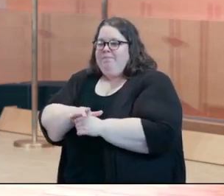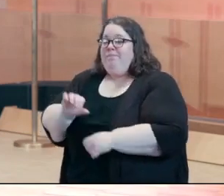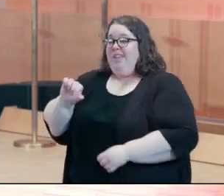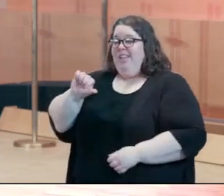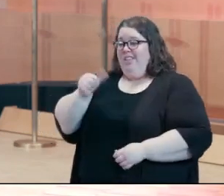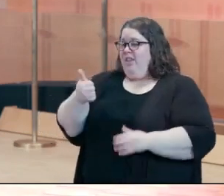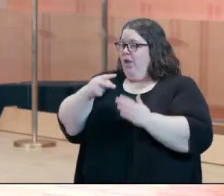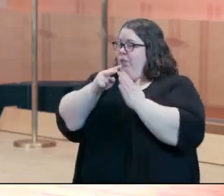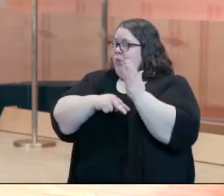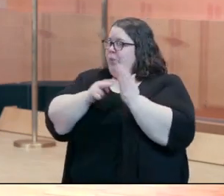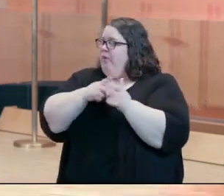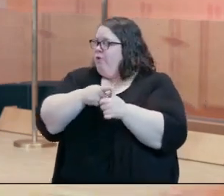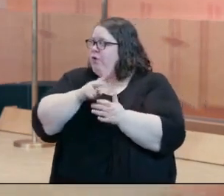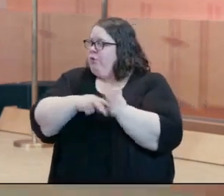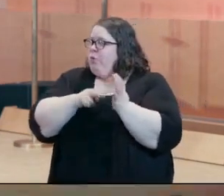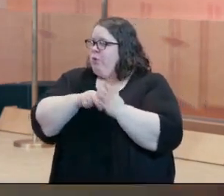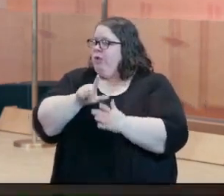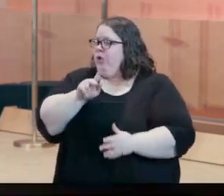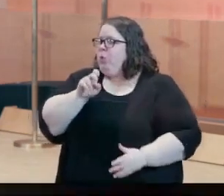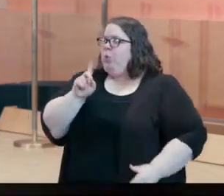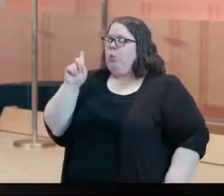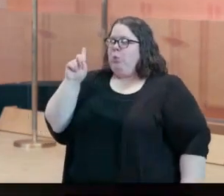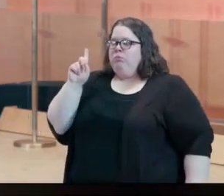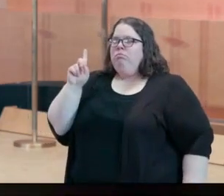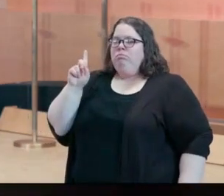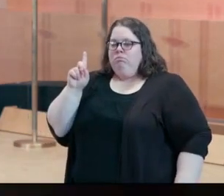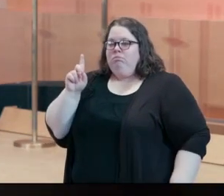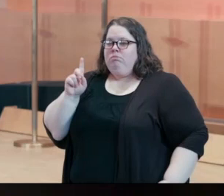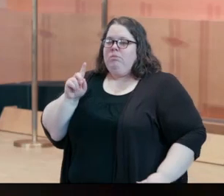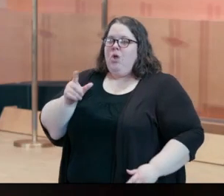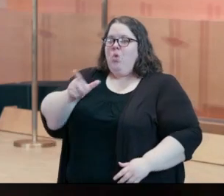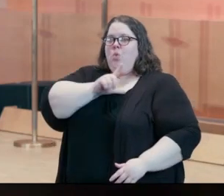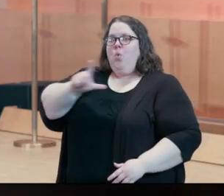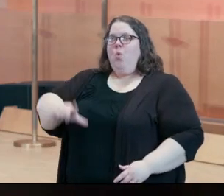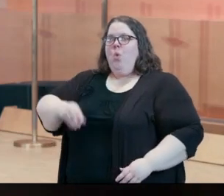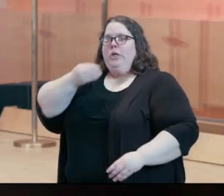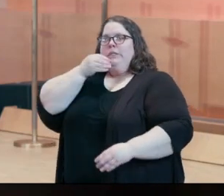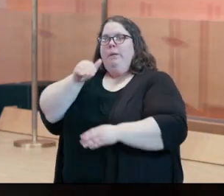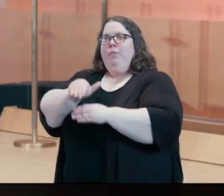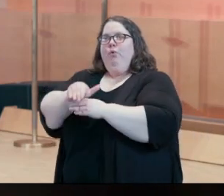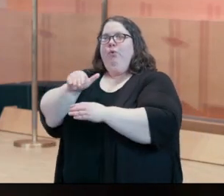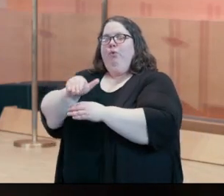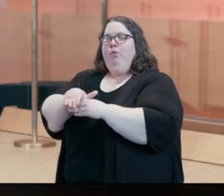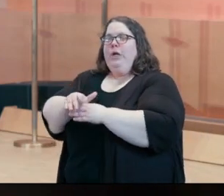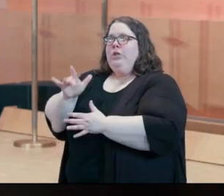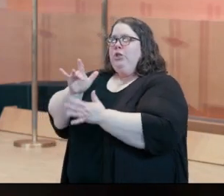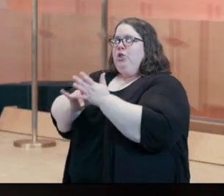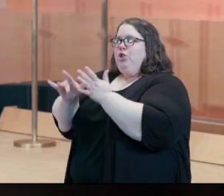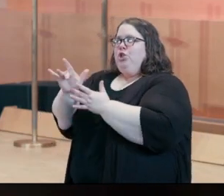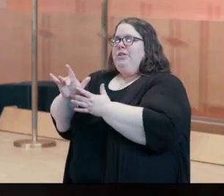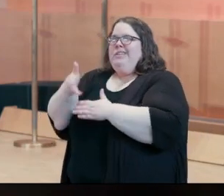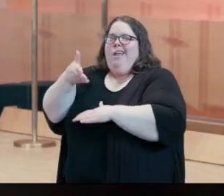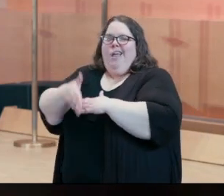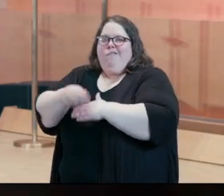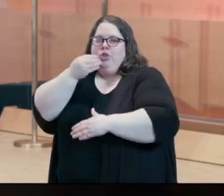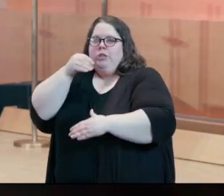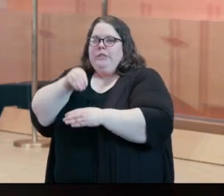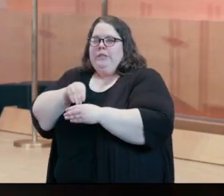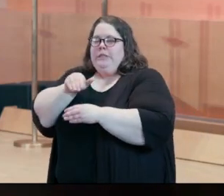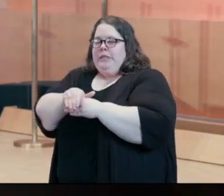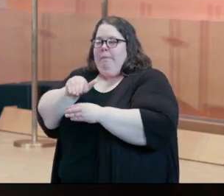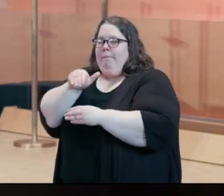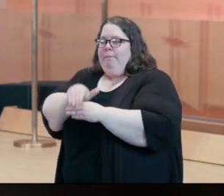22, where Jesus is celebrating the Lord's Supper, and it reads, "After supper, he took another cup of wine and said, 'This